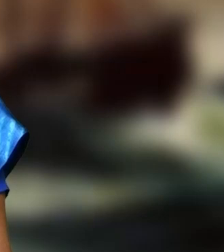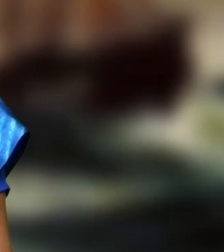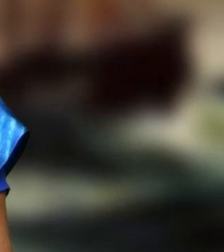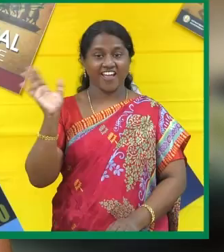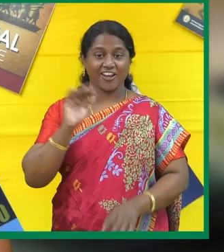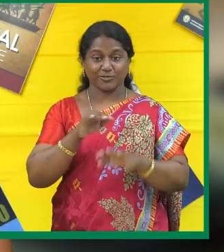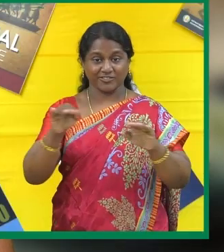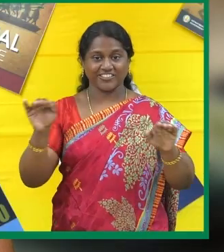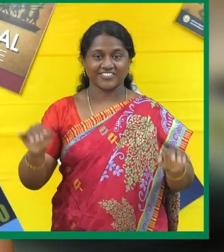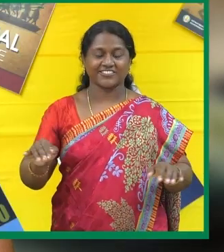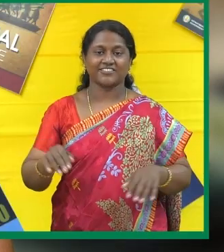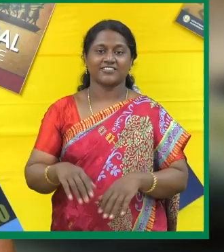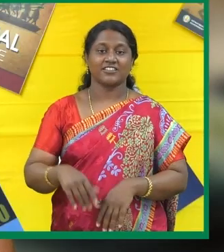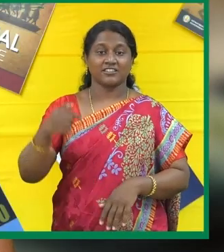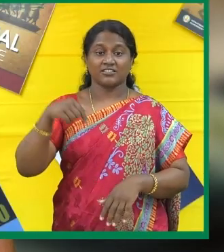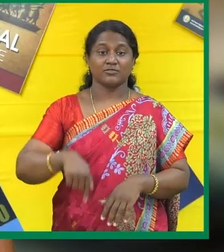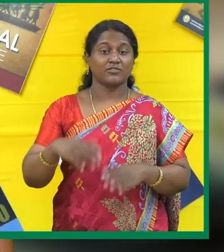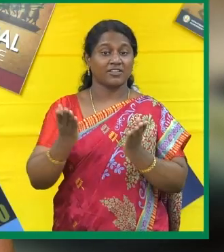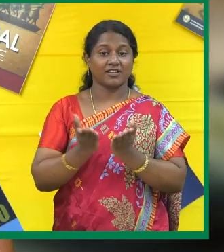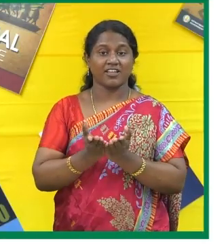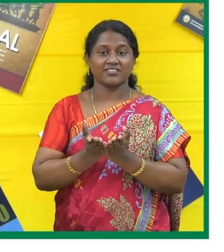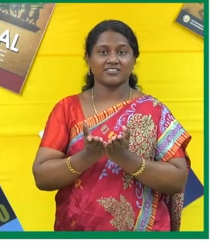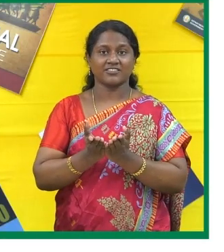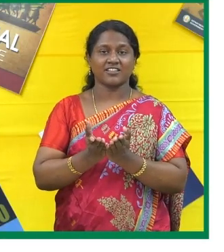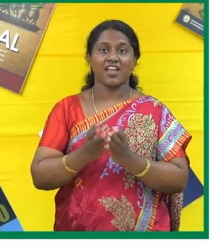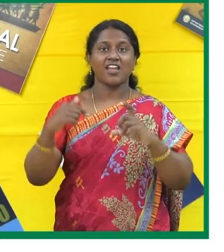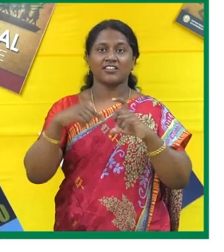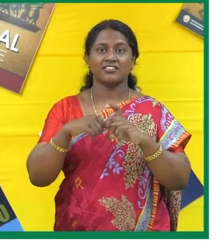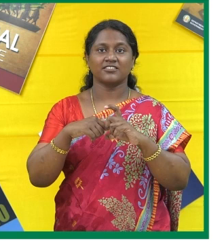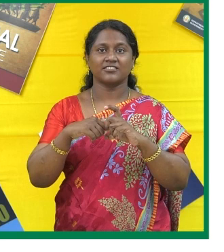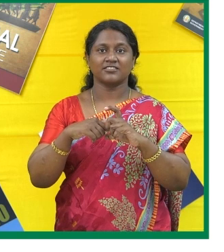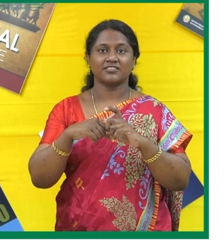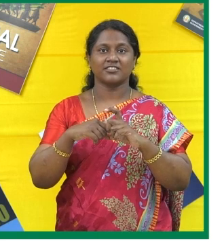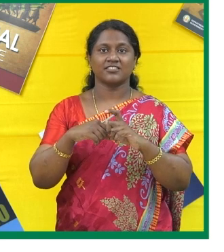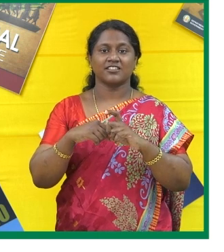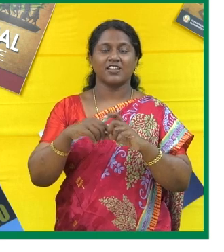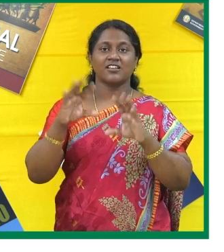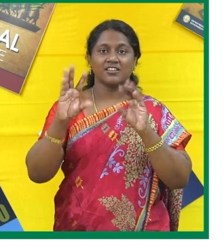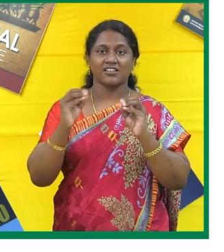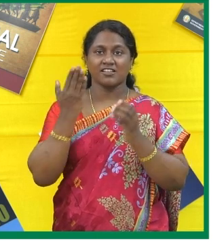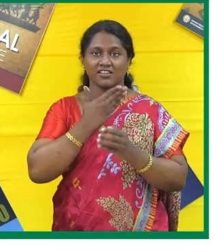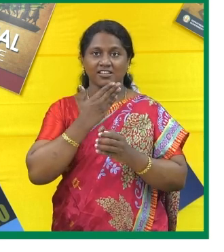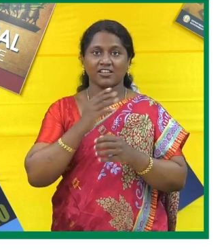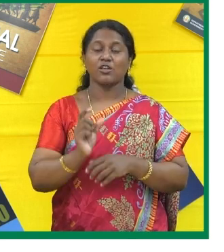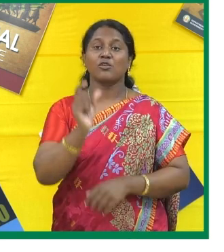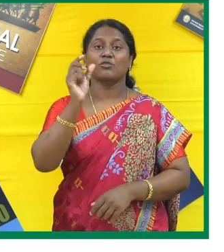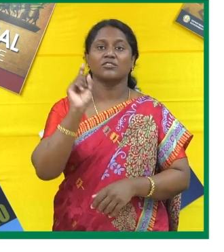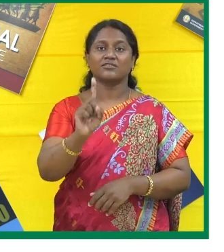Hello students, today's class English for class 10 unit